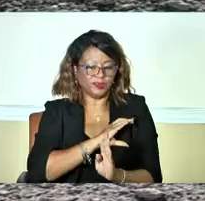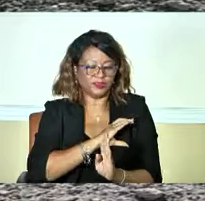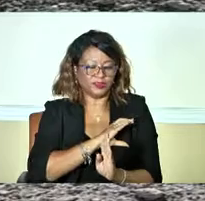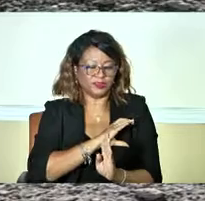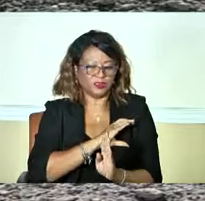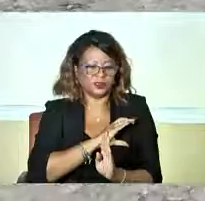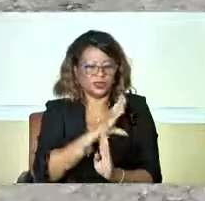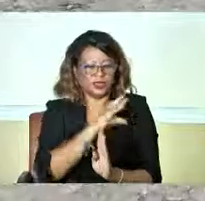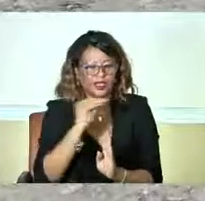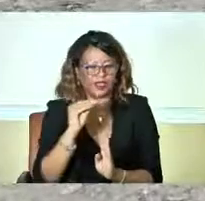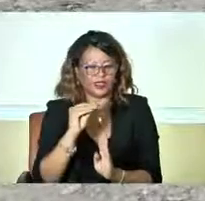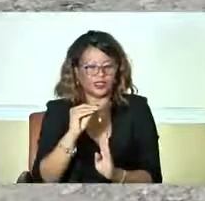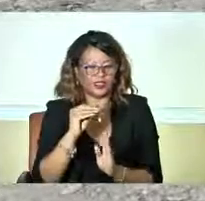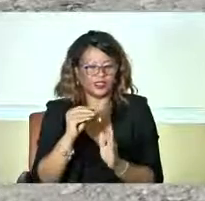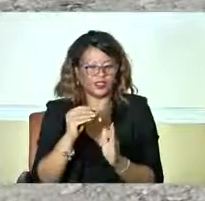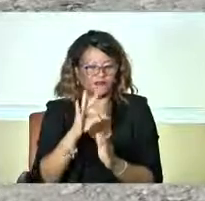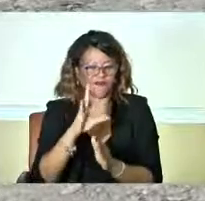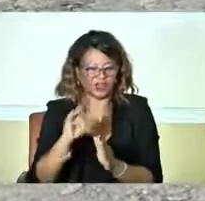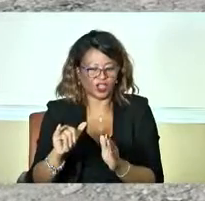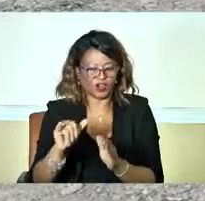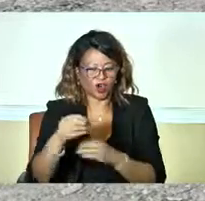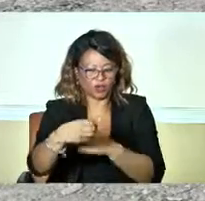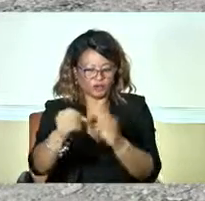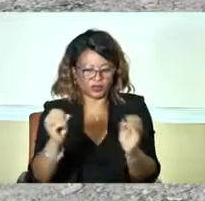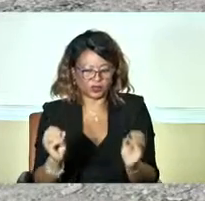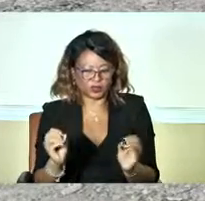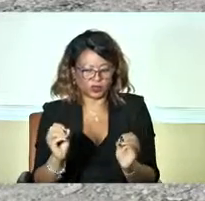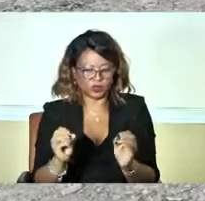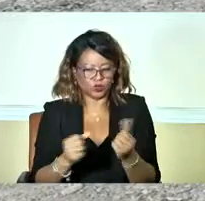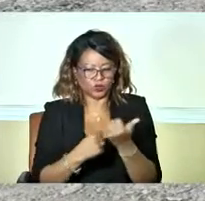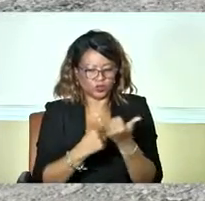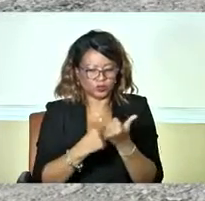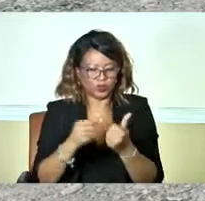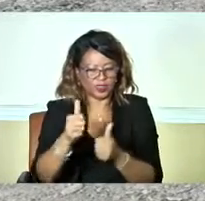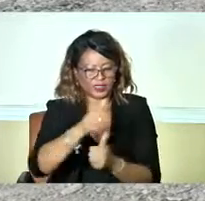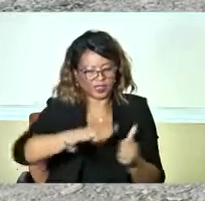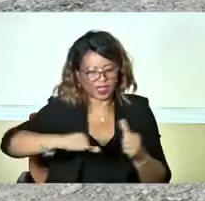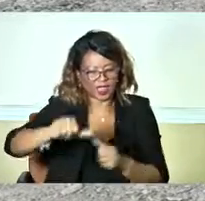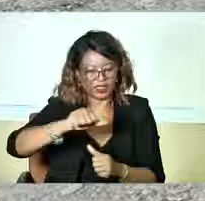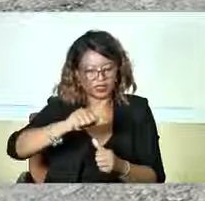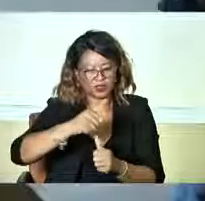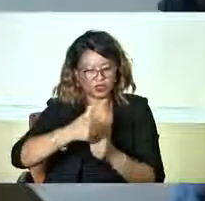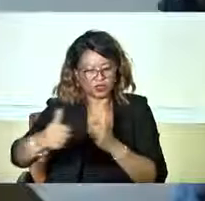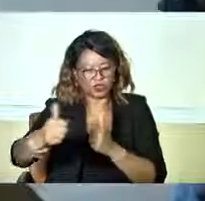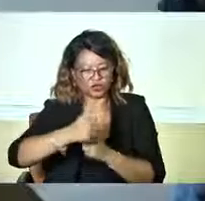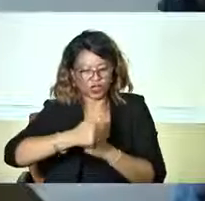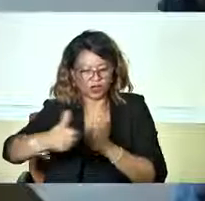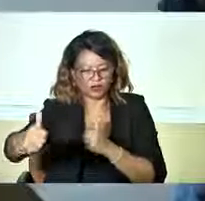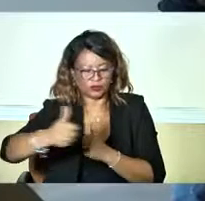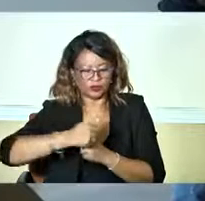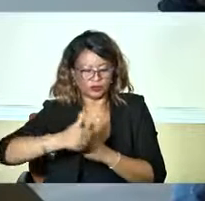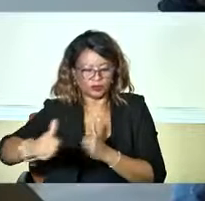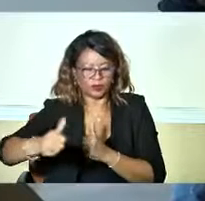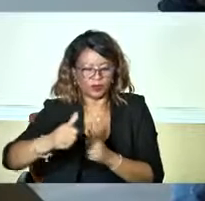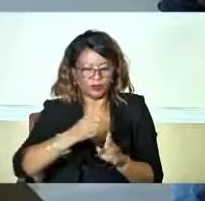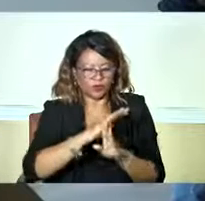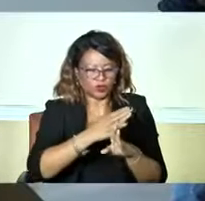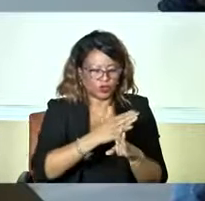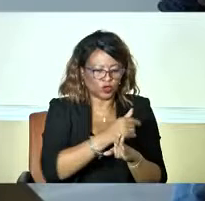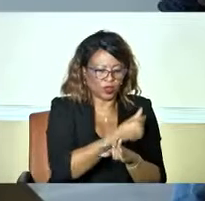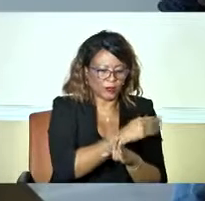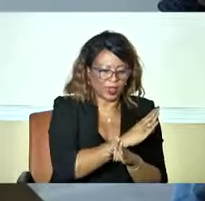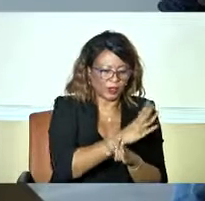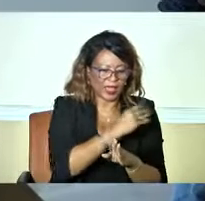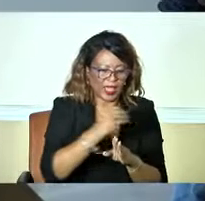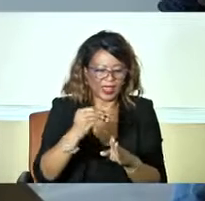well as the ferry offices which supported inter-island travel between Grand Bahama and